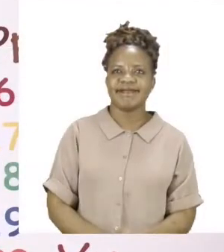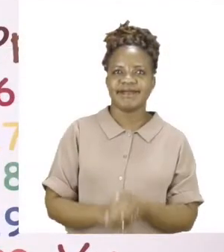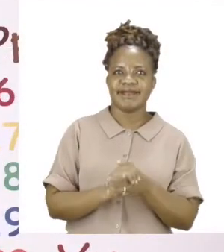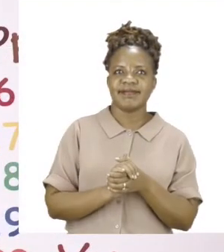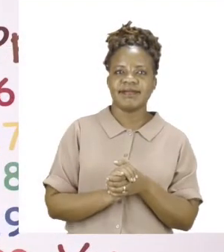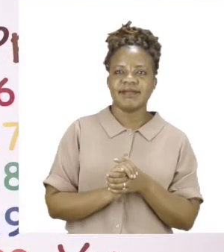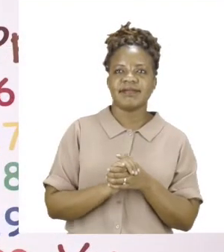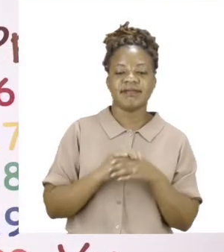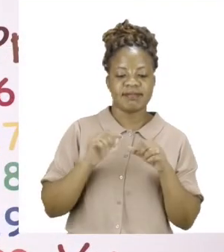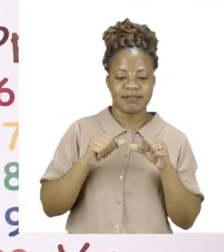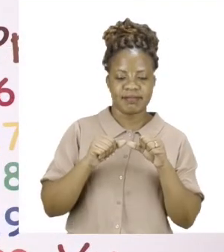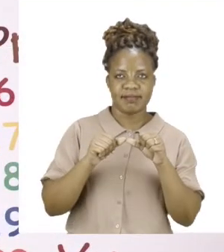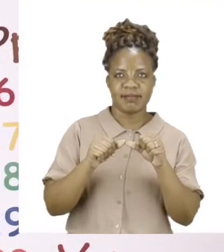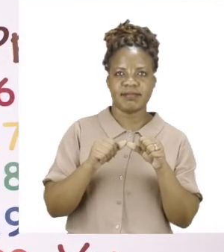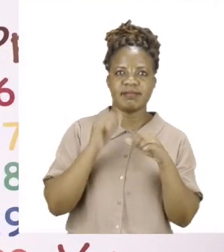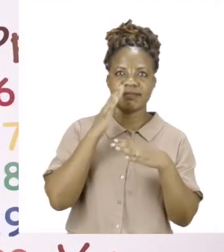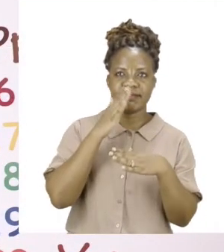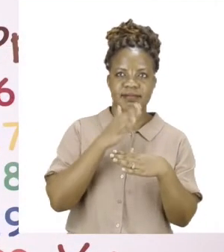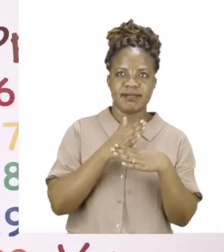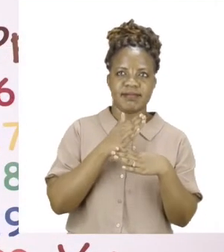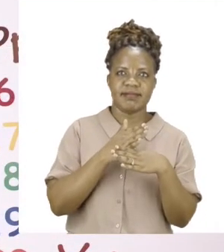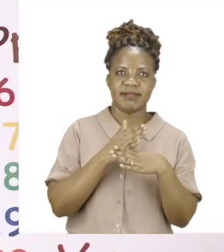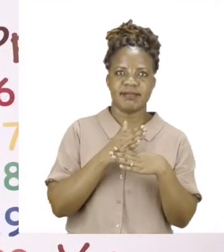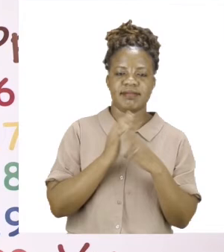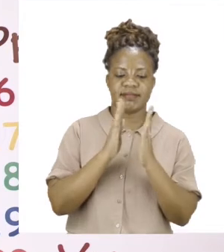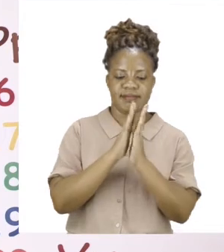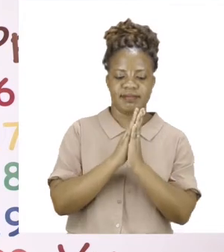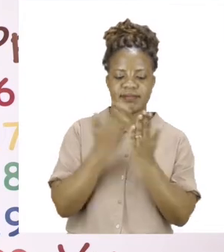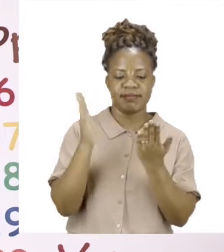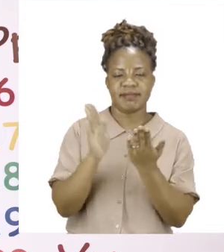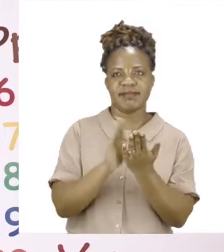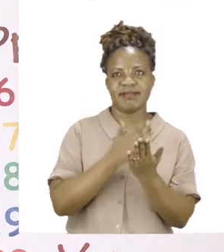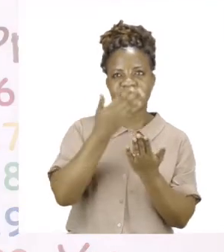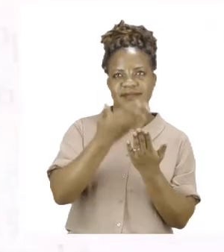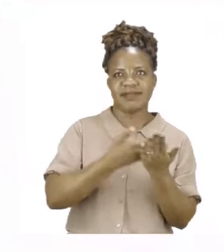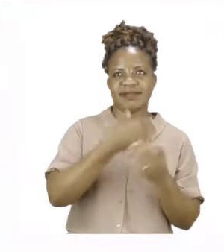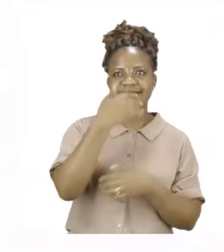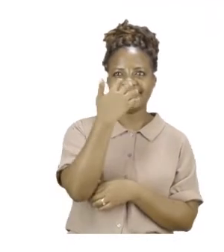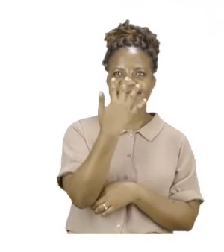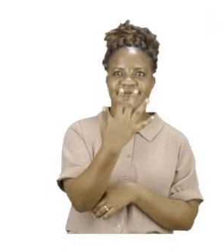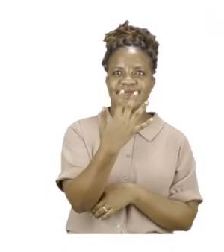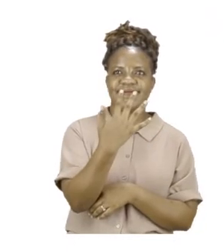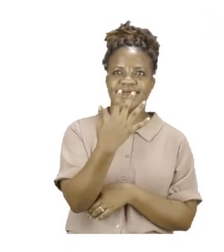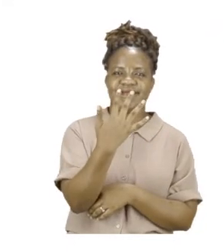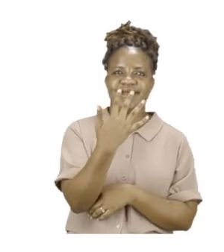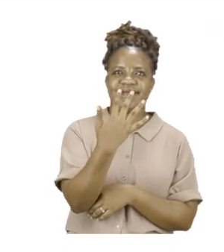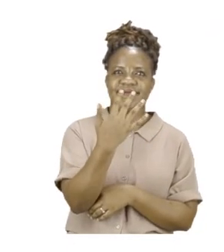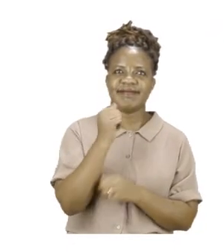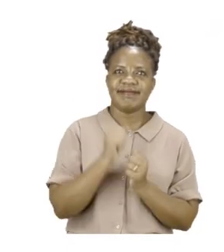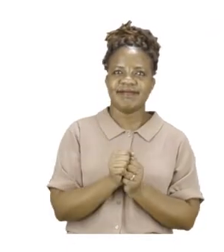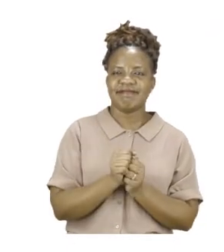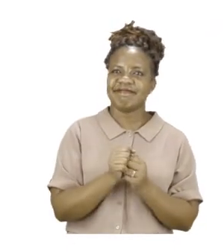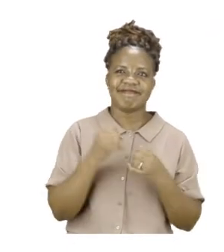For our exercise now, boys and girls, let's turn to page 5. On page 5, we're going to have so